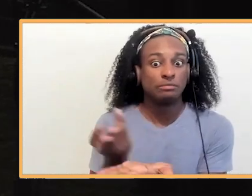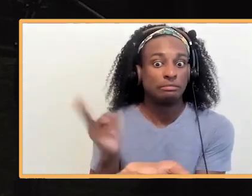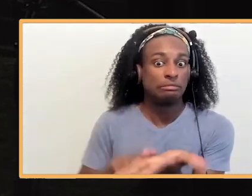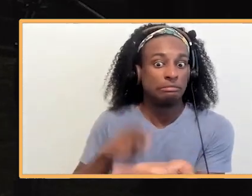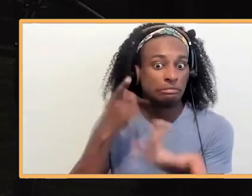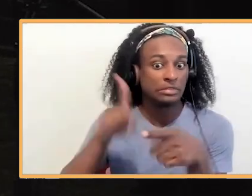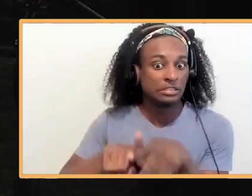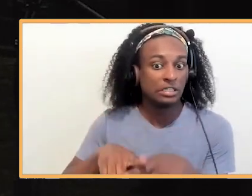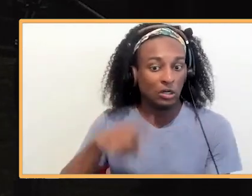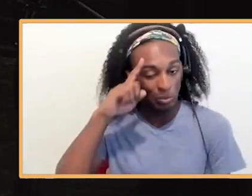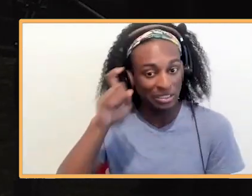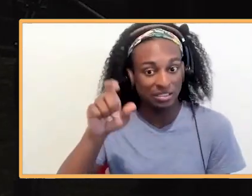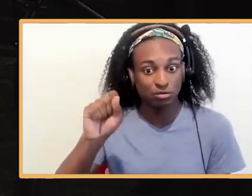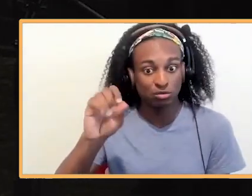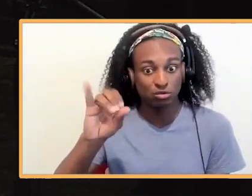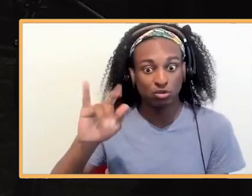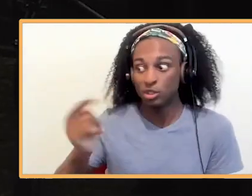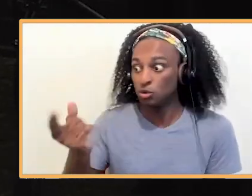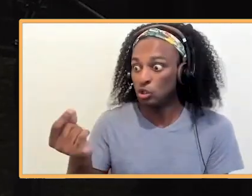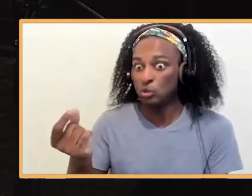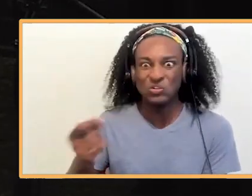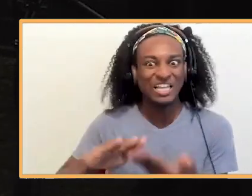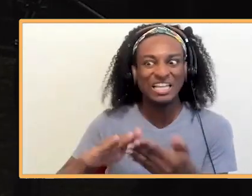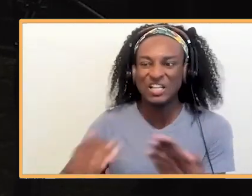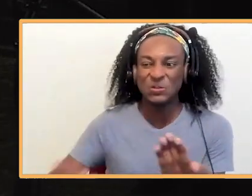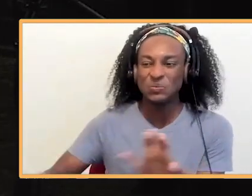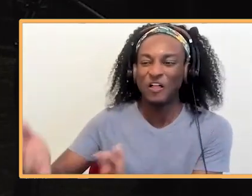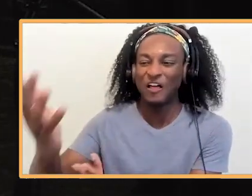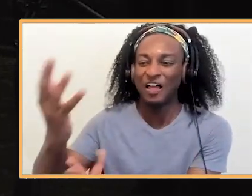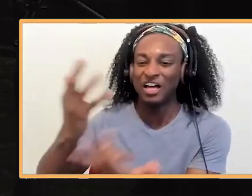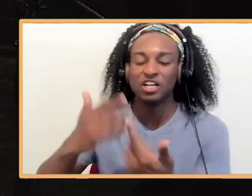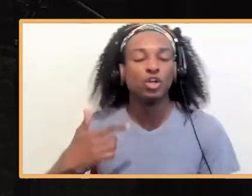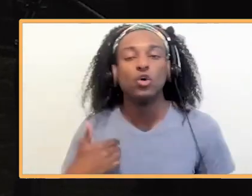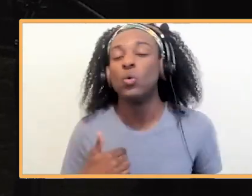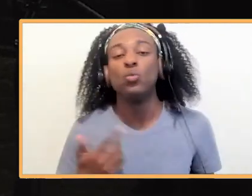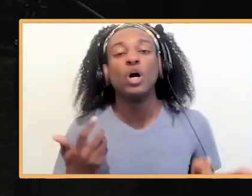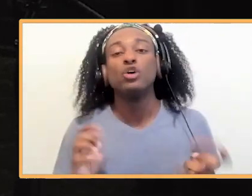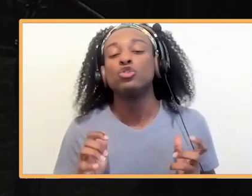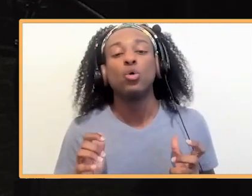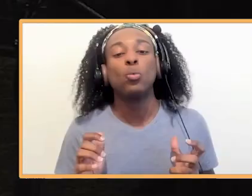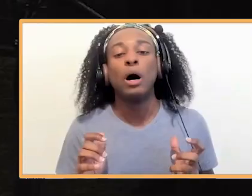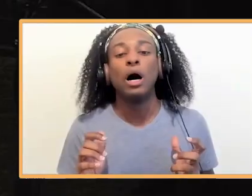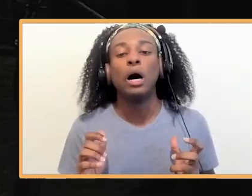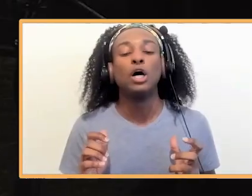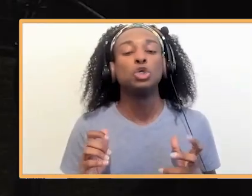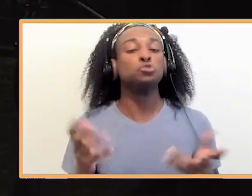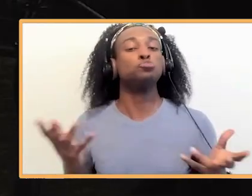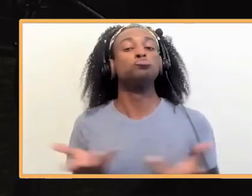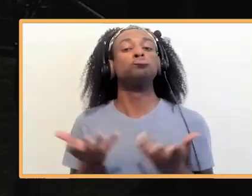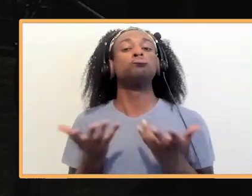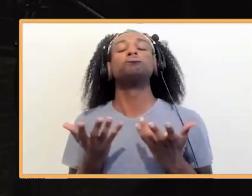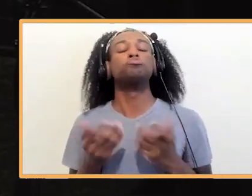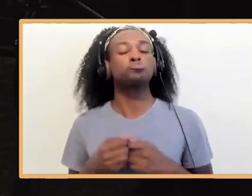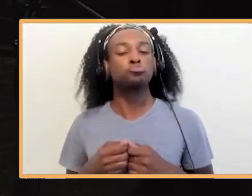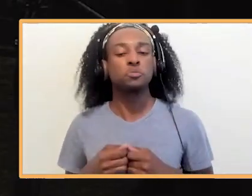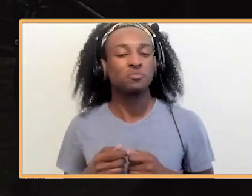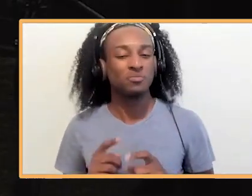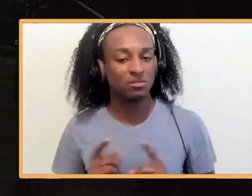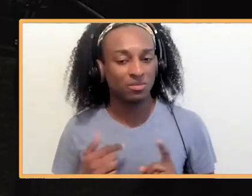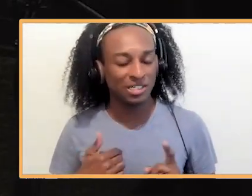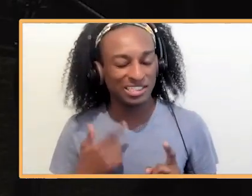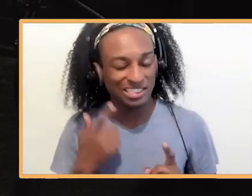for reassurance, but I have this thought that when you look in the dictionary